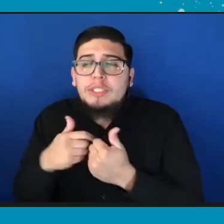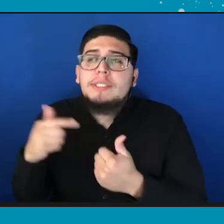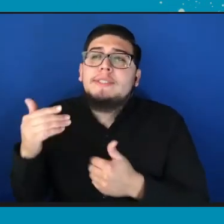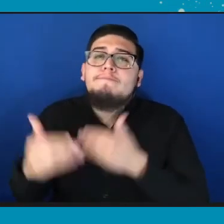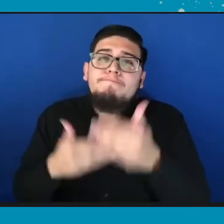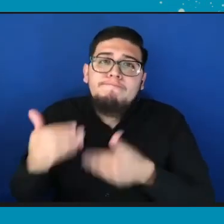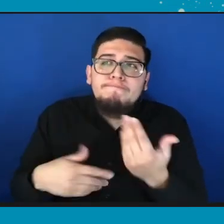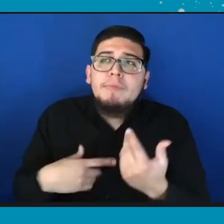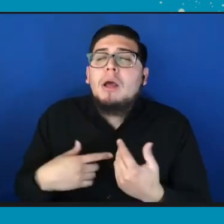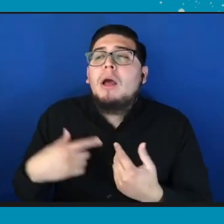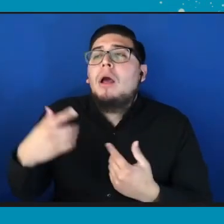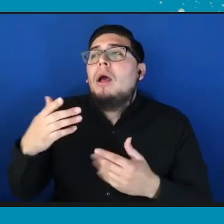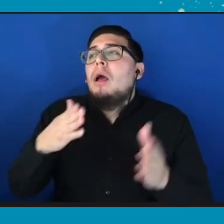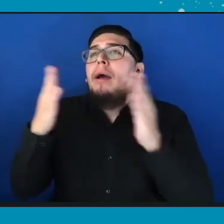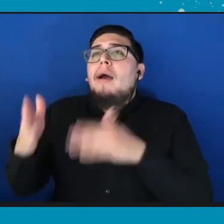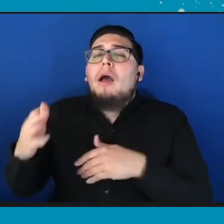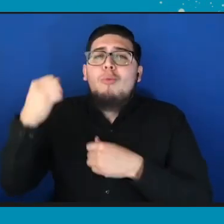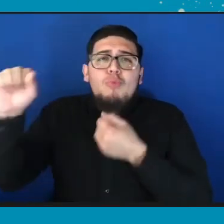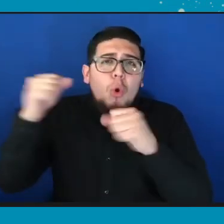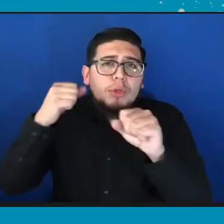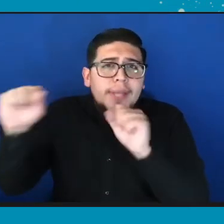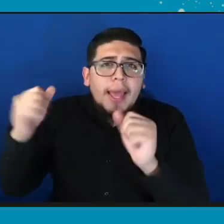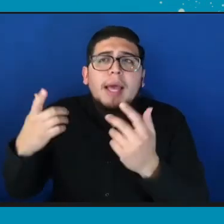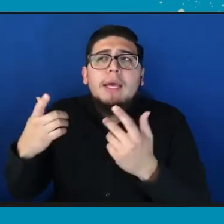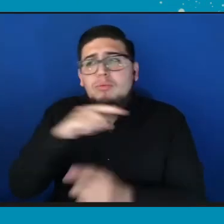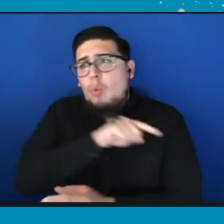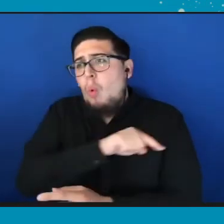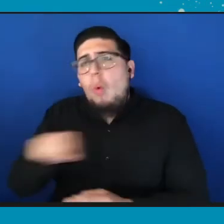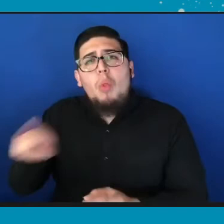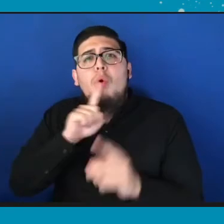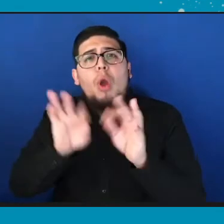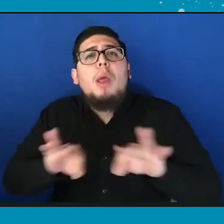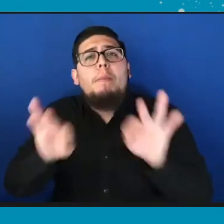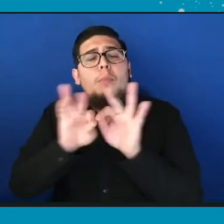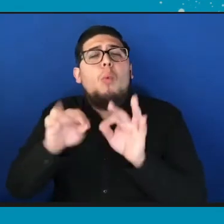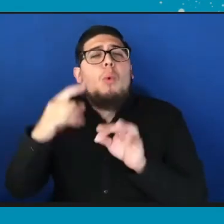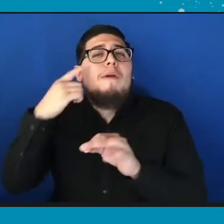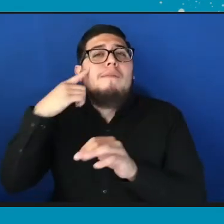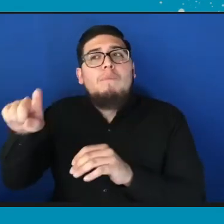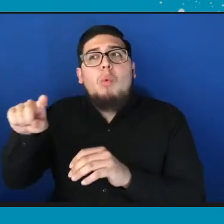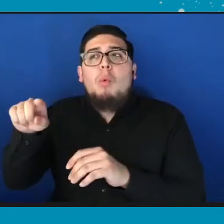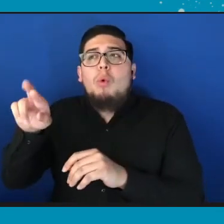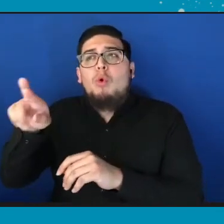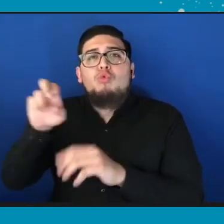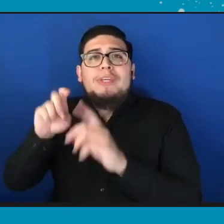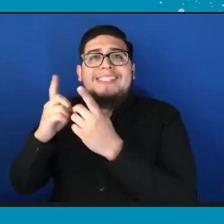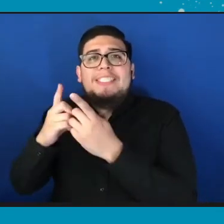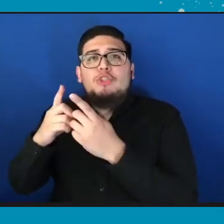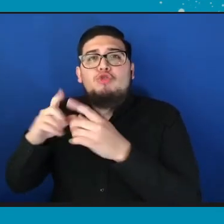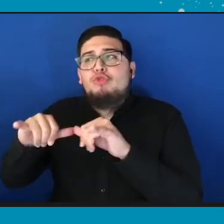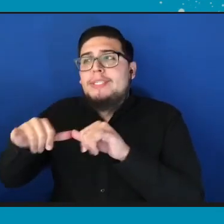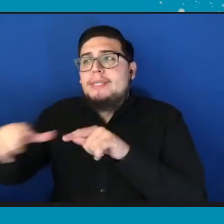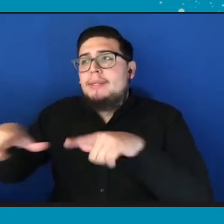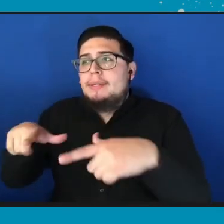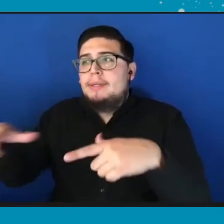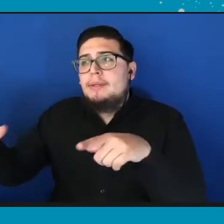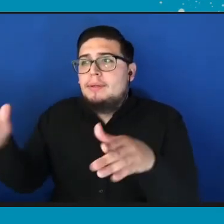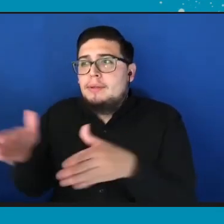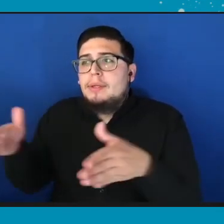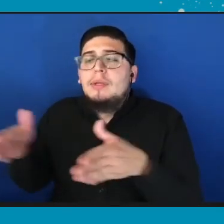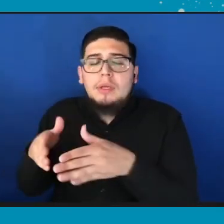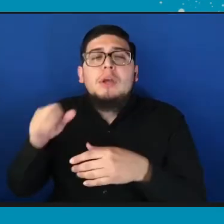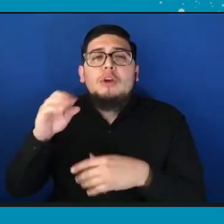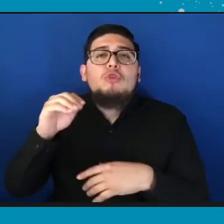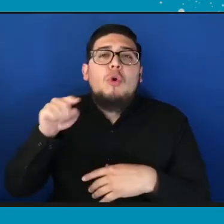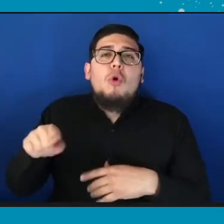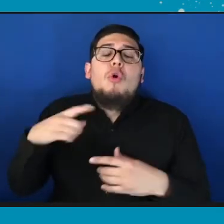protests are important. And when it comes to redistricting, we're launching a community-based redistricting project